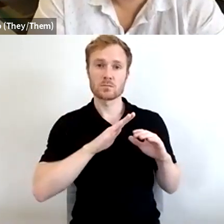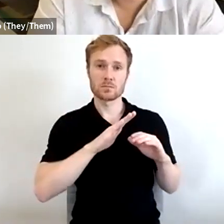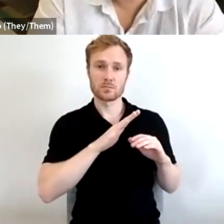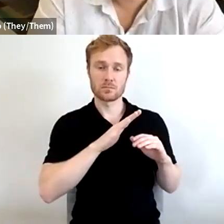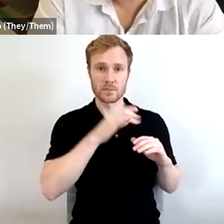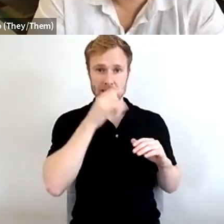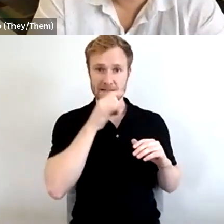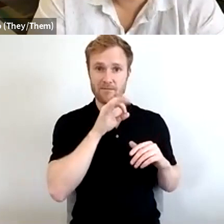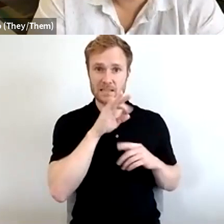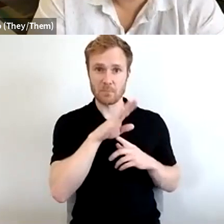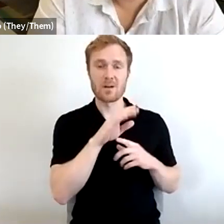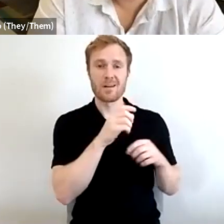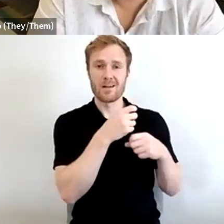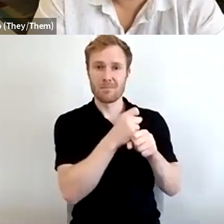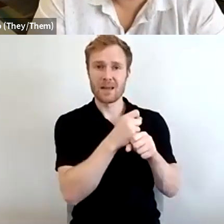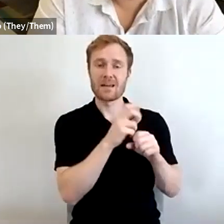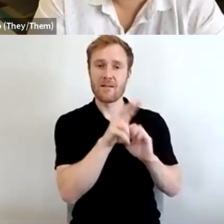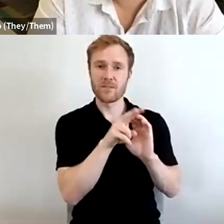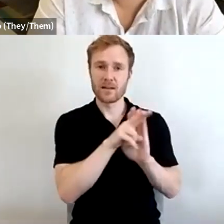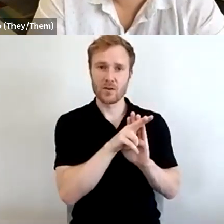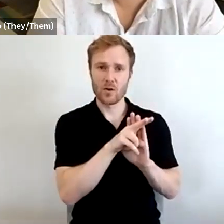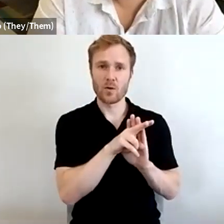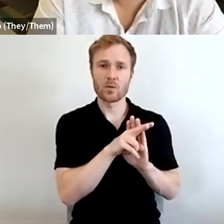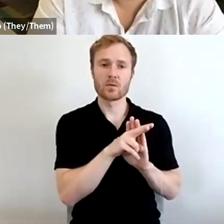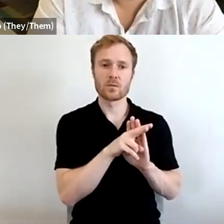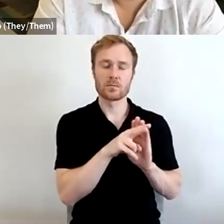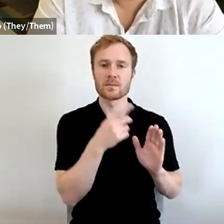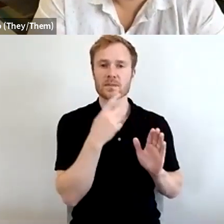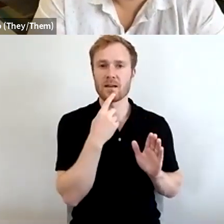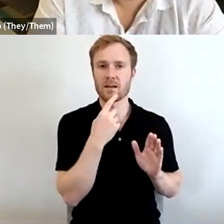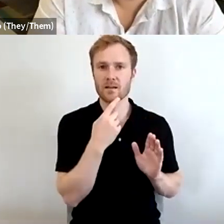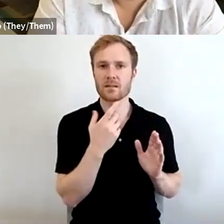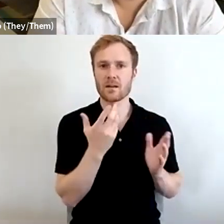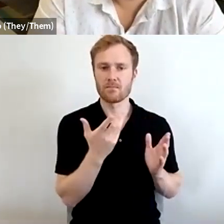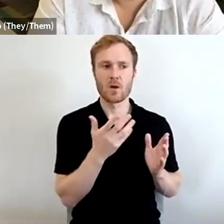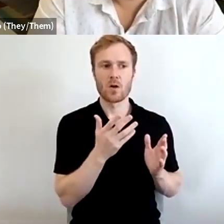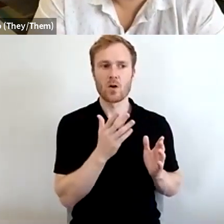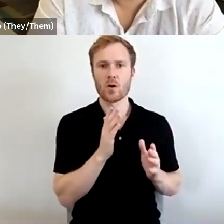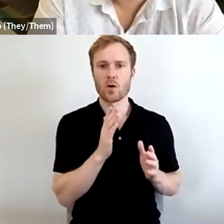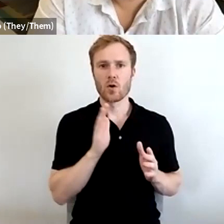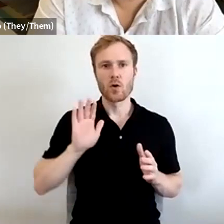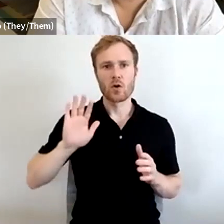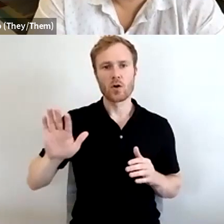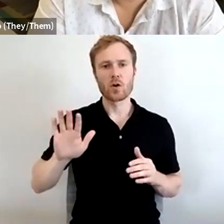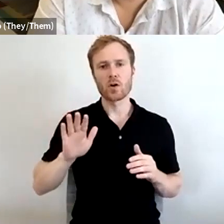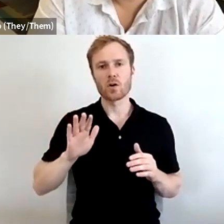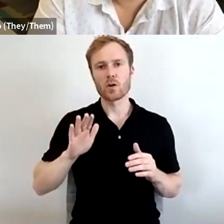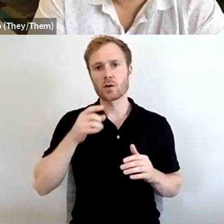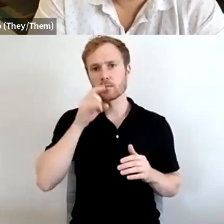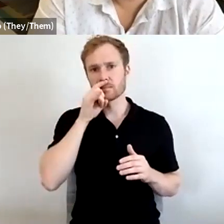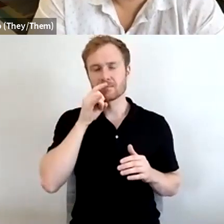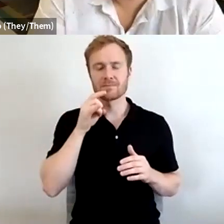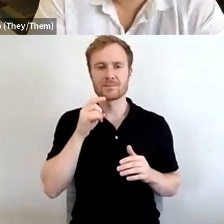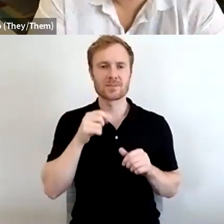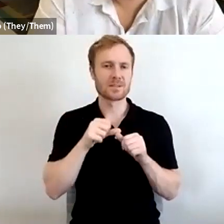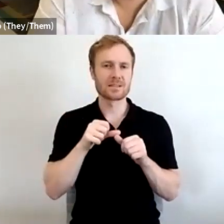and made a video basically saying that her child, she kept naming her